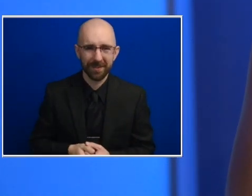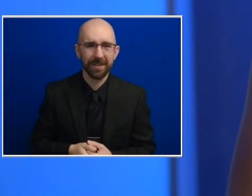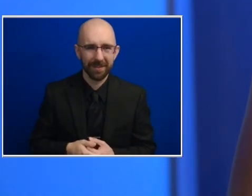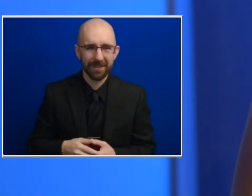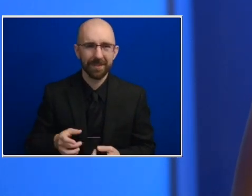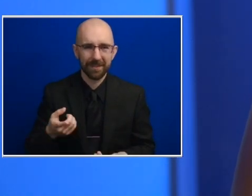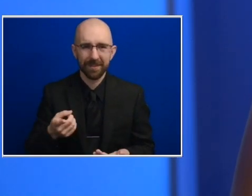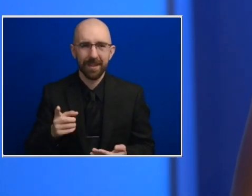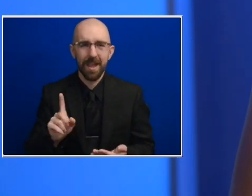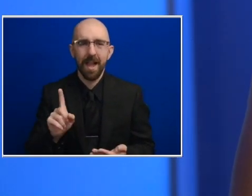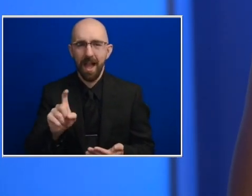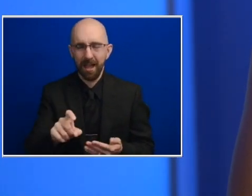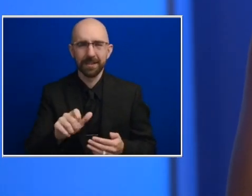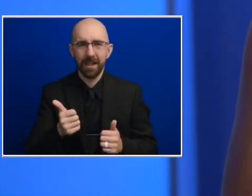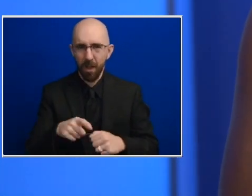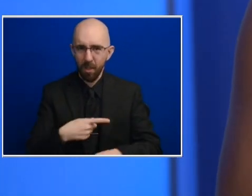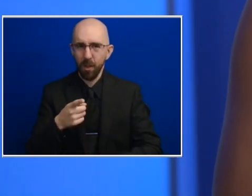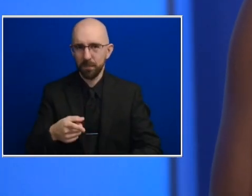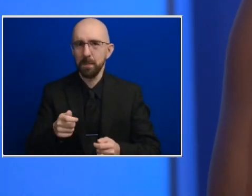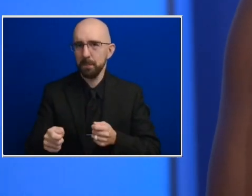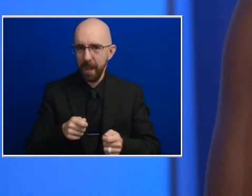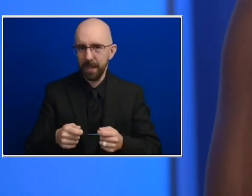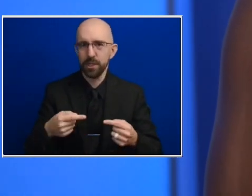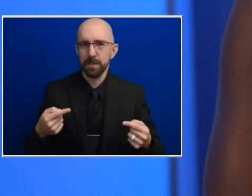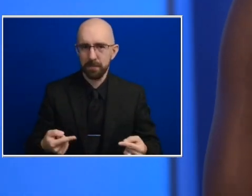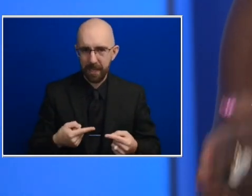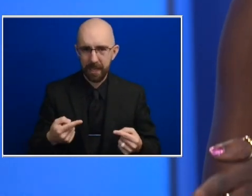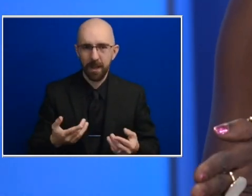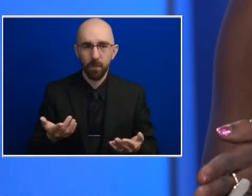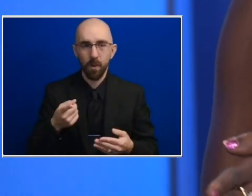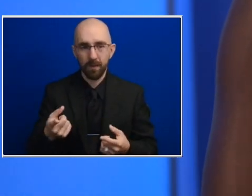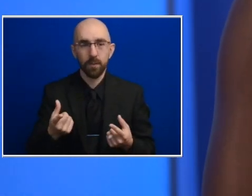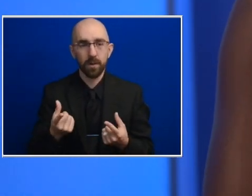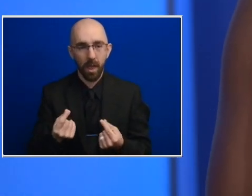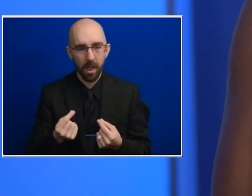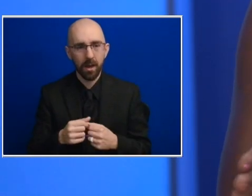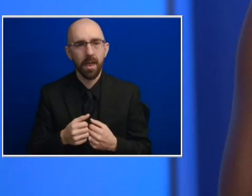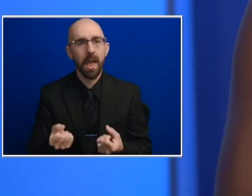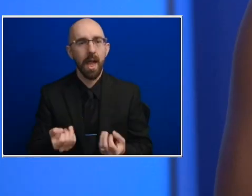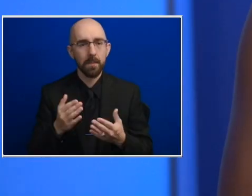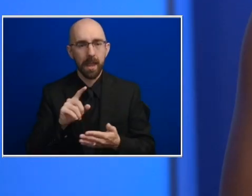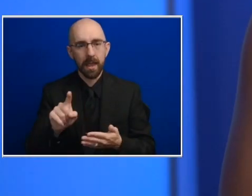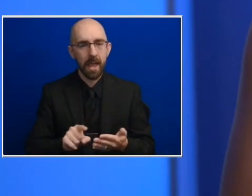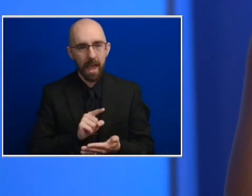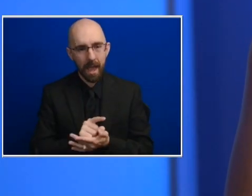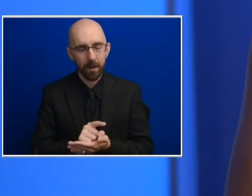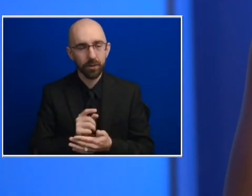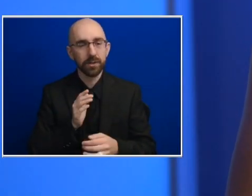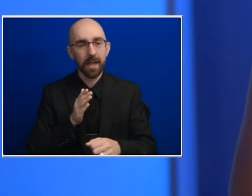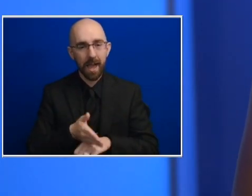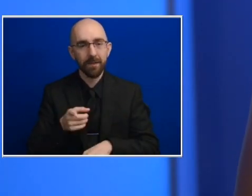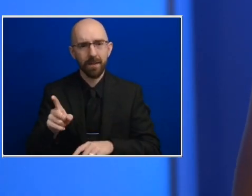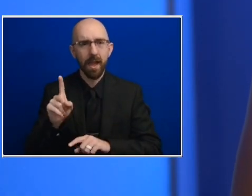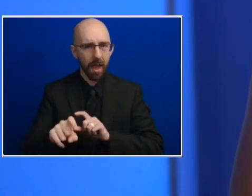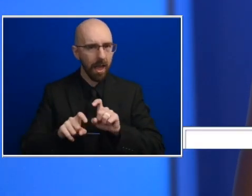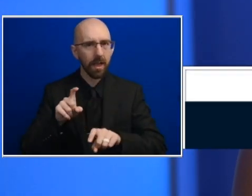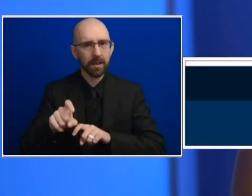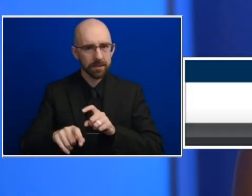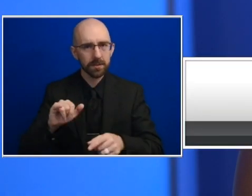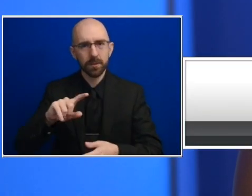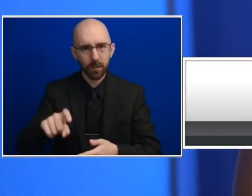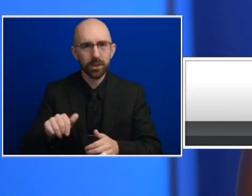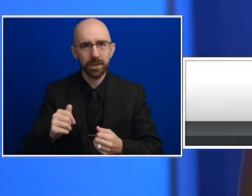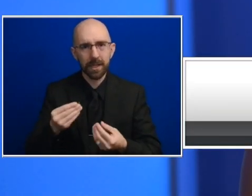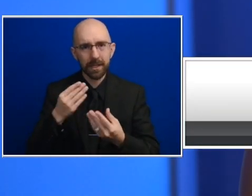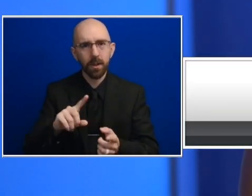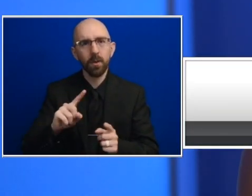you, how long have you been managing your pain? What have you done? How many hours? After they've asked you those questions, they can tell you, go to the